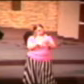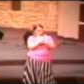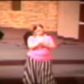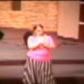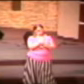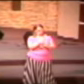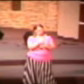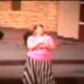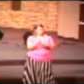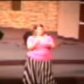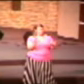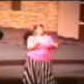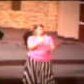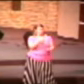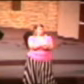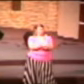right.